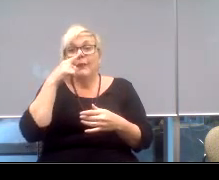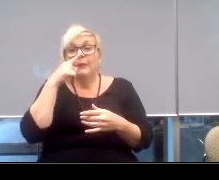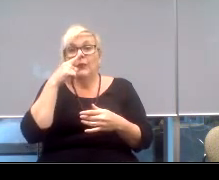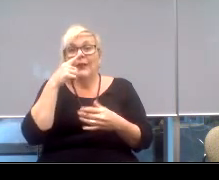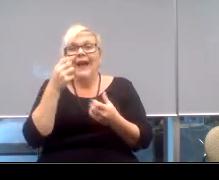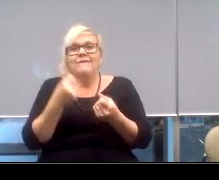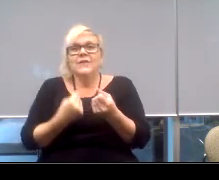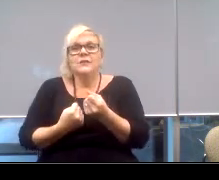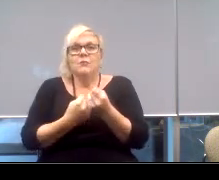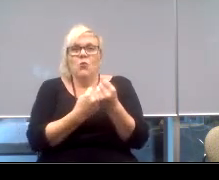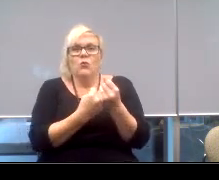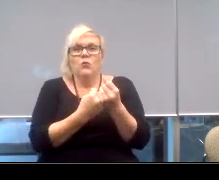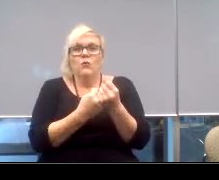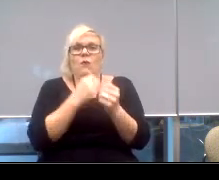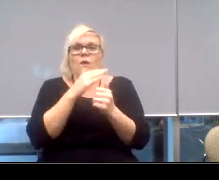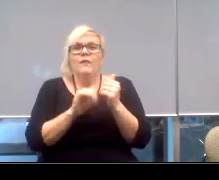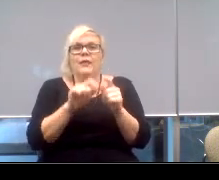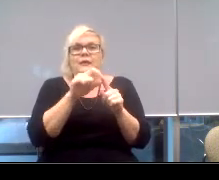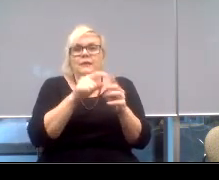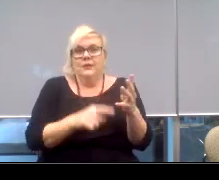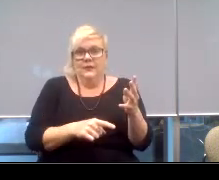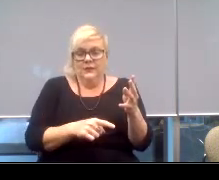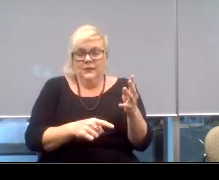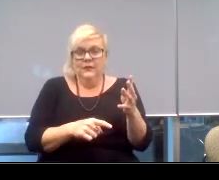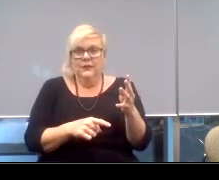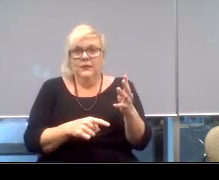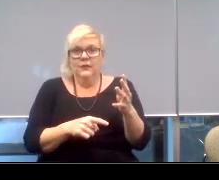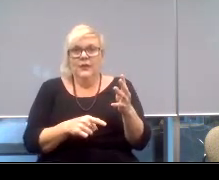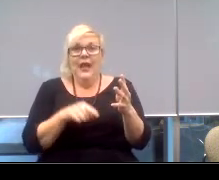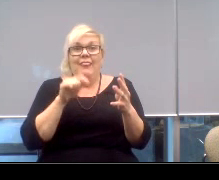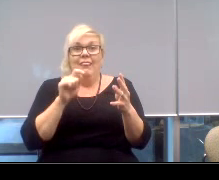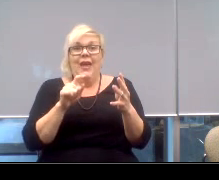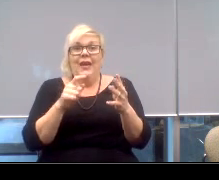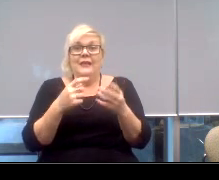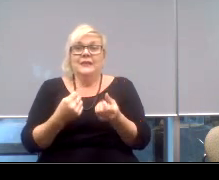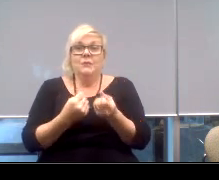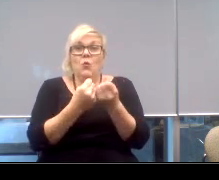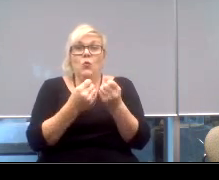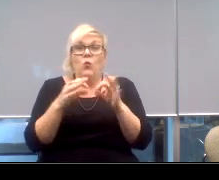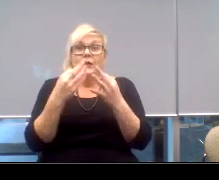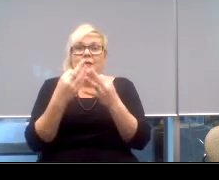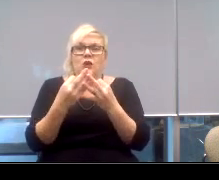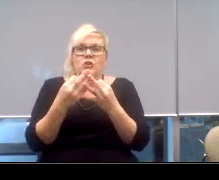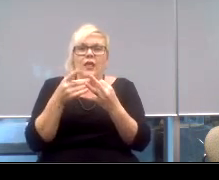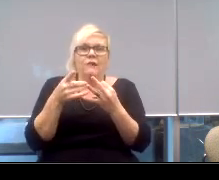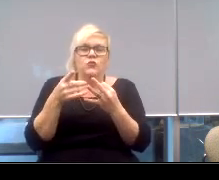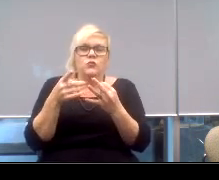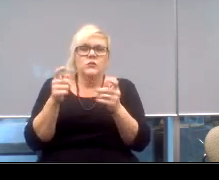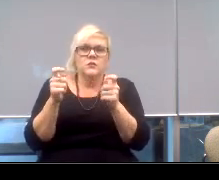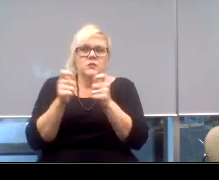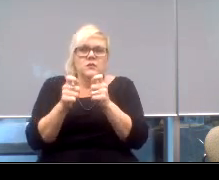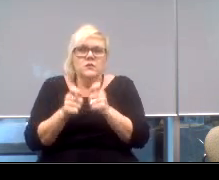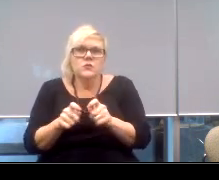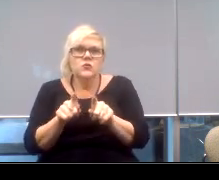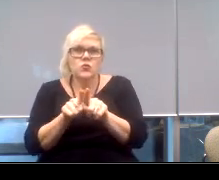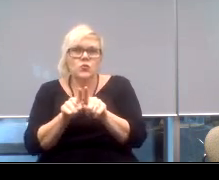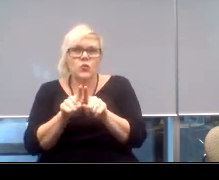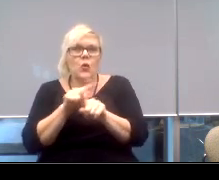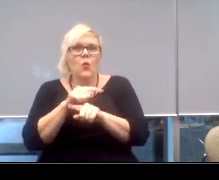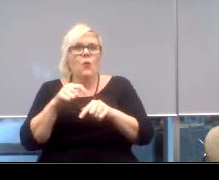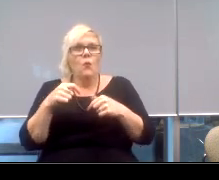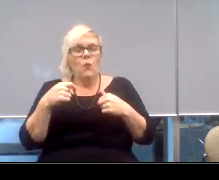receiving support and the transition of their providers. Things won't be perfect immediately, but we continue to listen, learn and